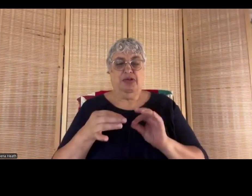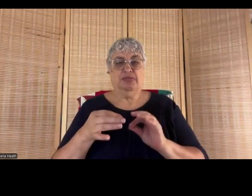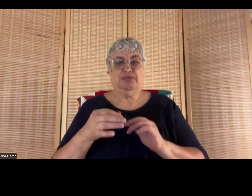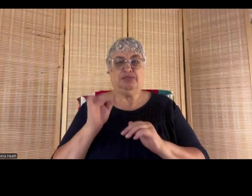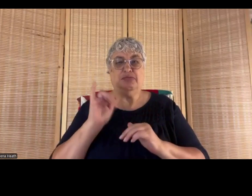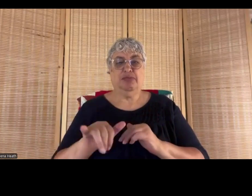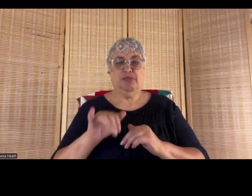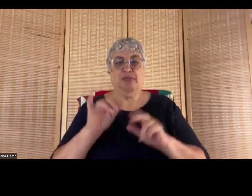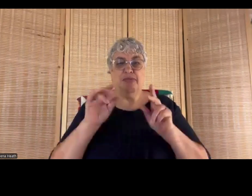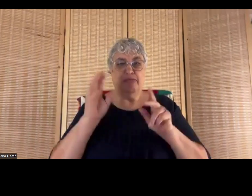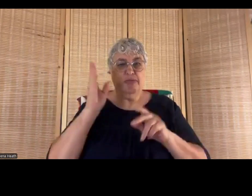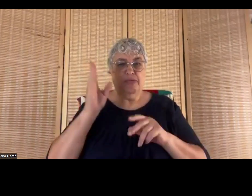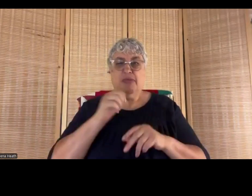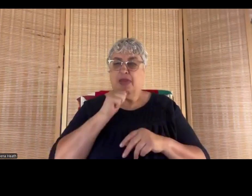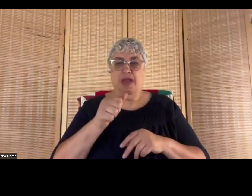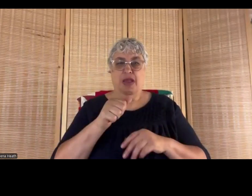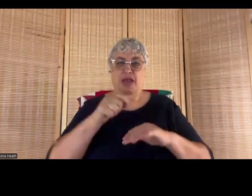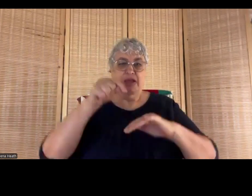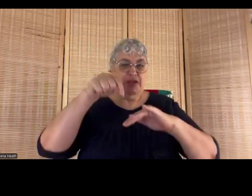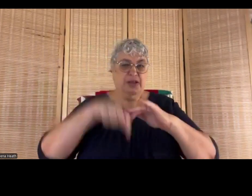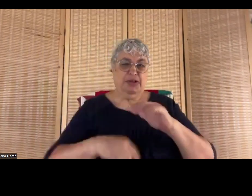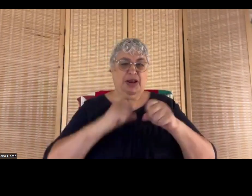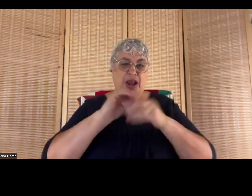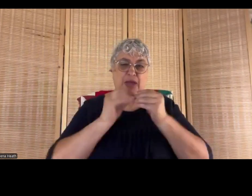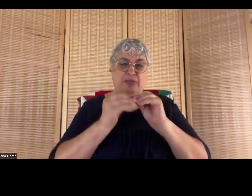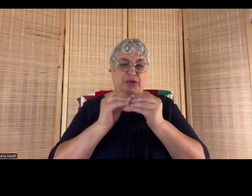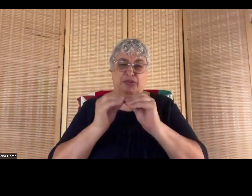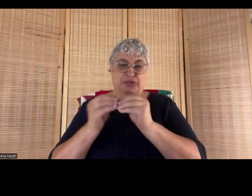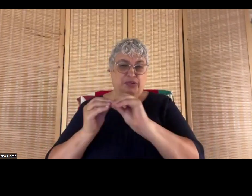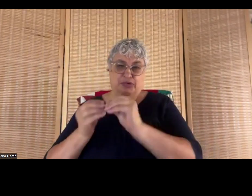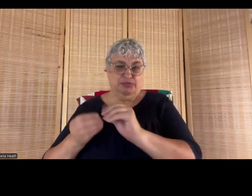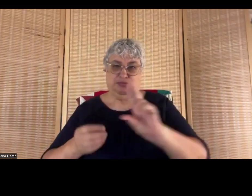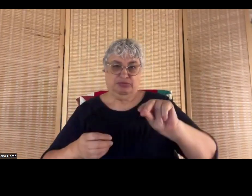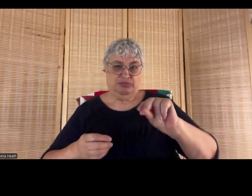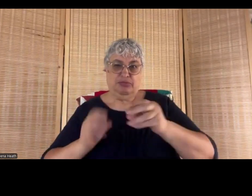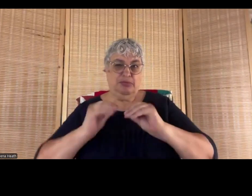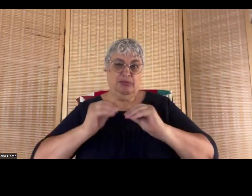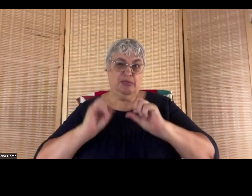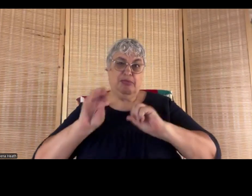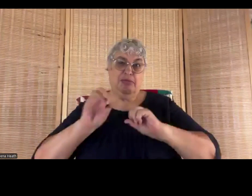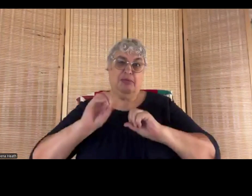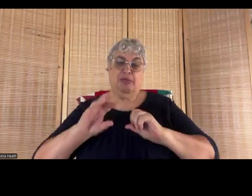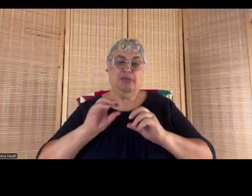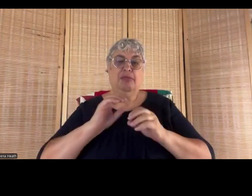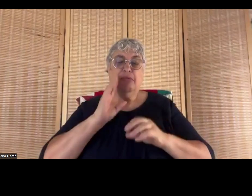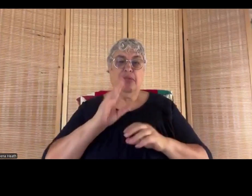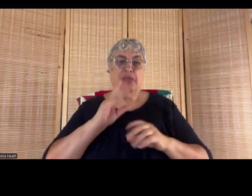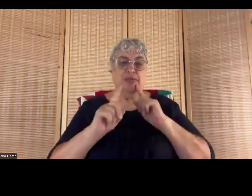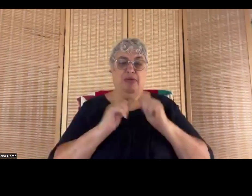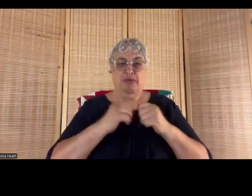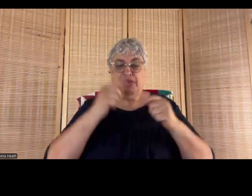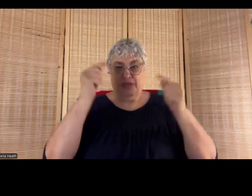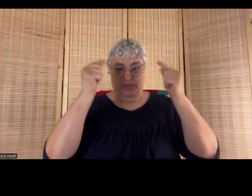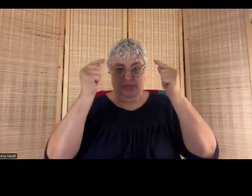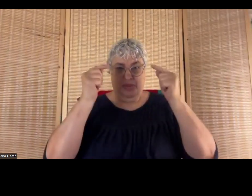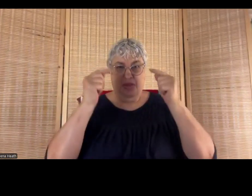This presentation is not heavy in stats, but you will notice that stats regarding people with brain injury